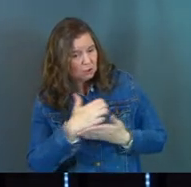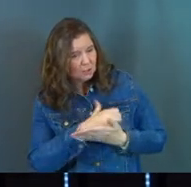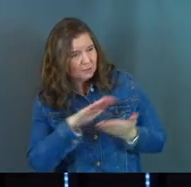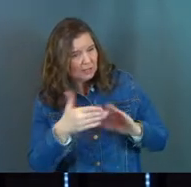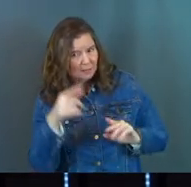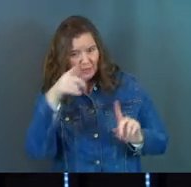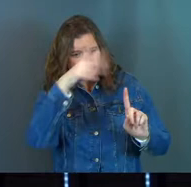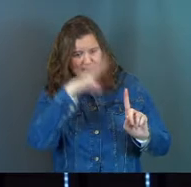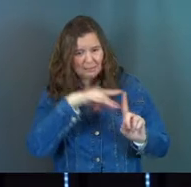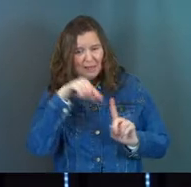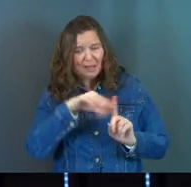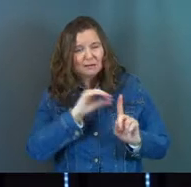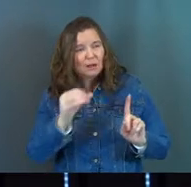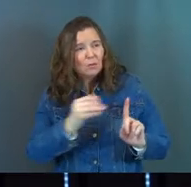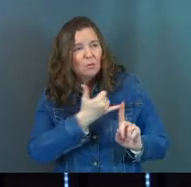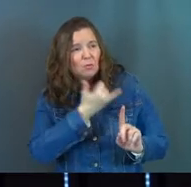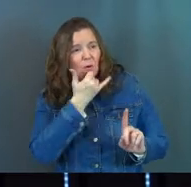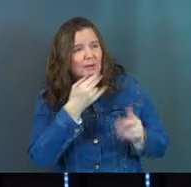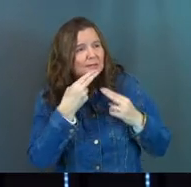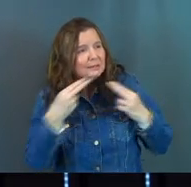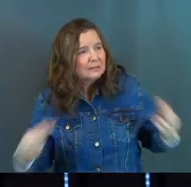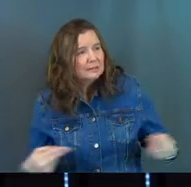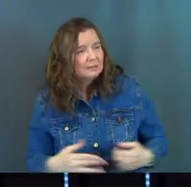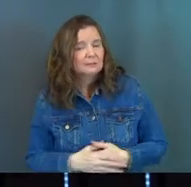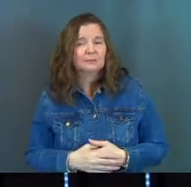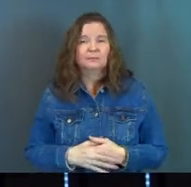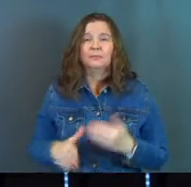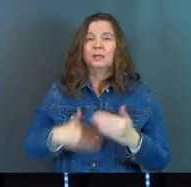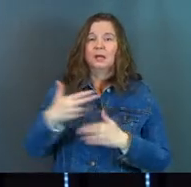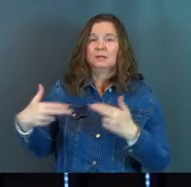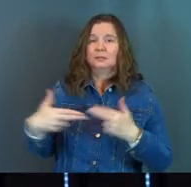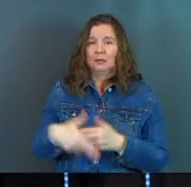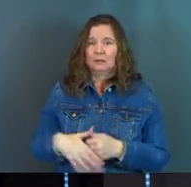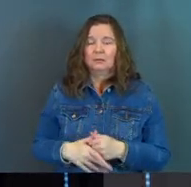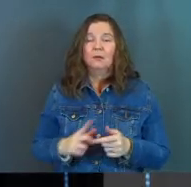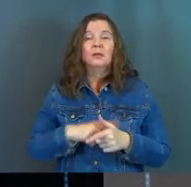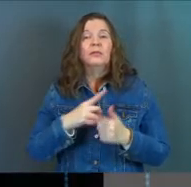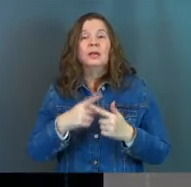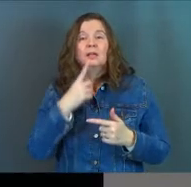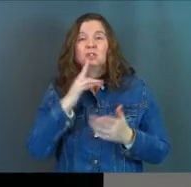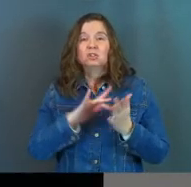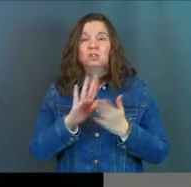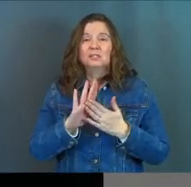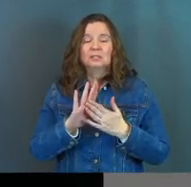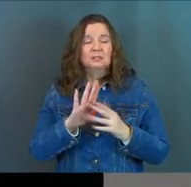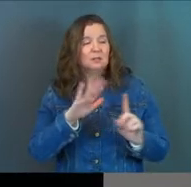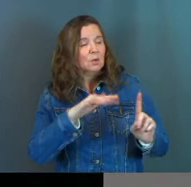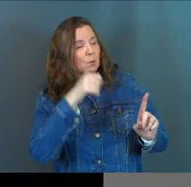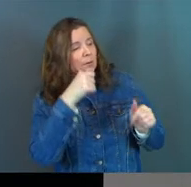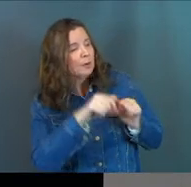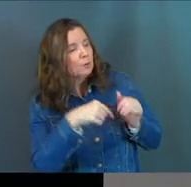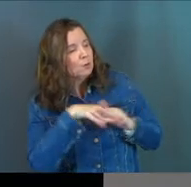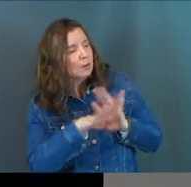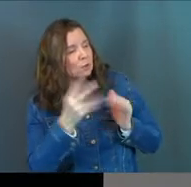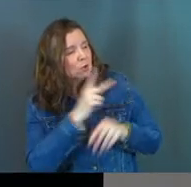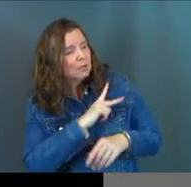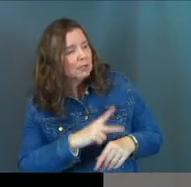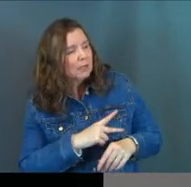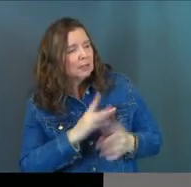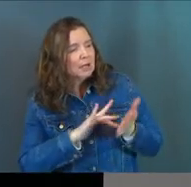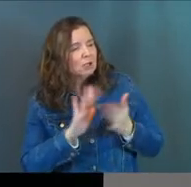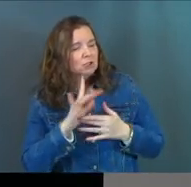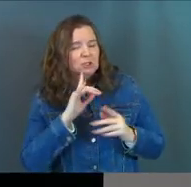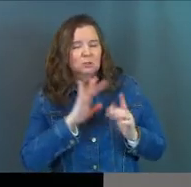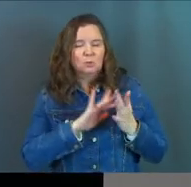but this man hasn't done anything wrong." Next slide. Then he said, "Jesus, remember me when you come into your kingdom." And